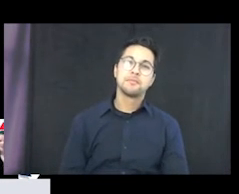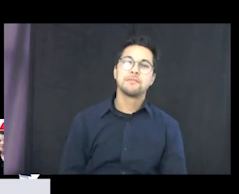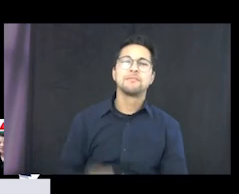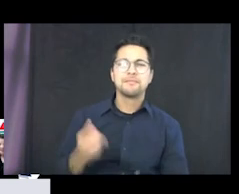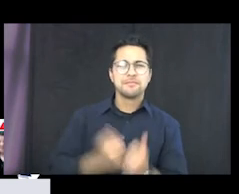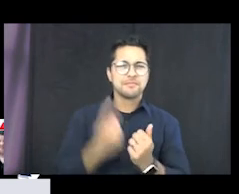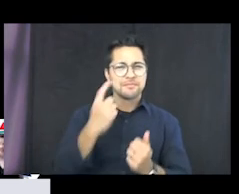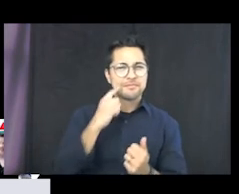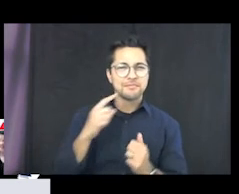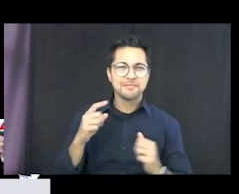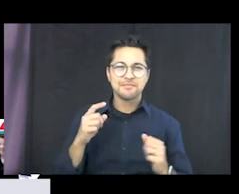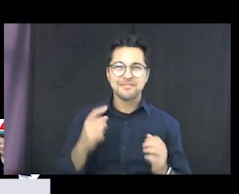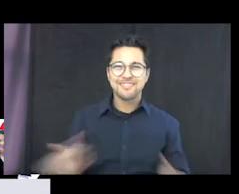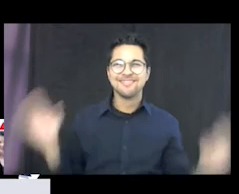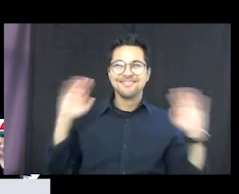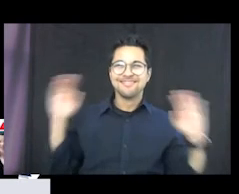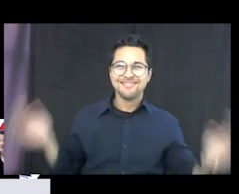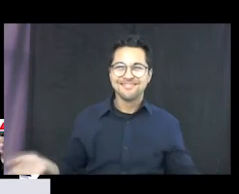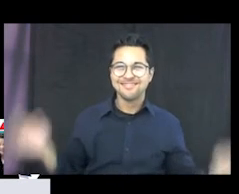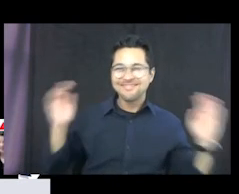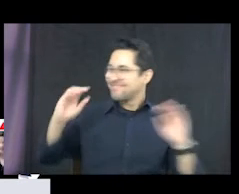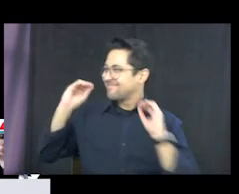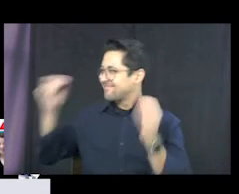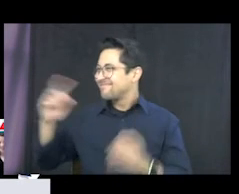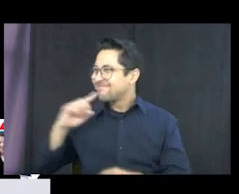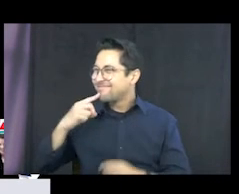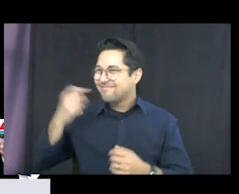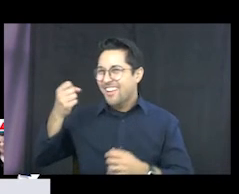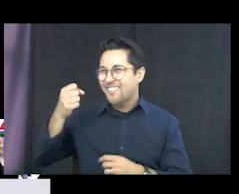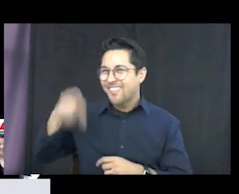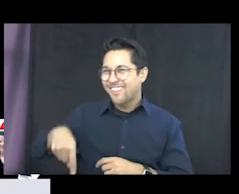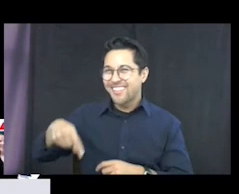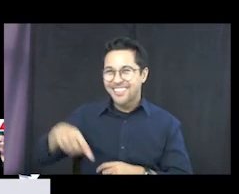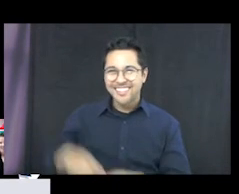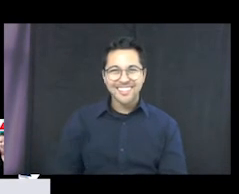Everyone's jumping jacks. No sour milk in this crew.